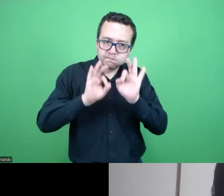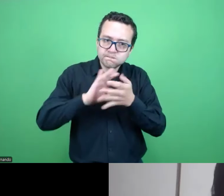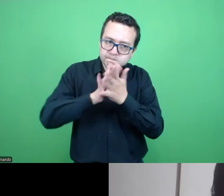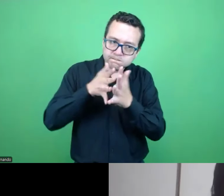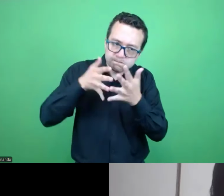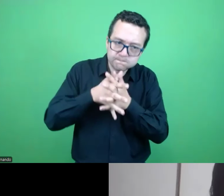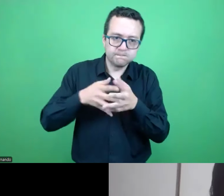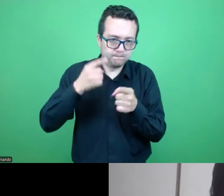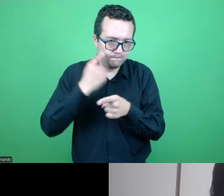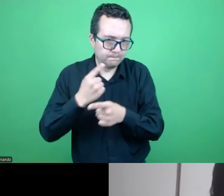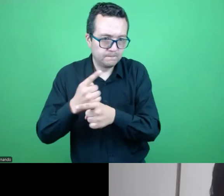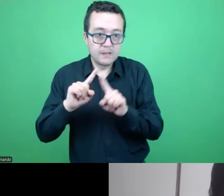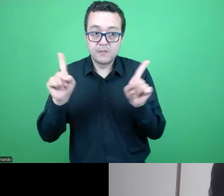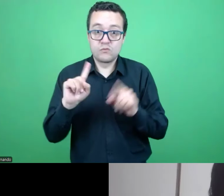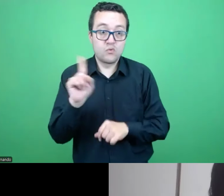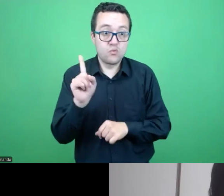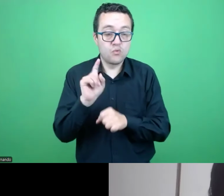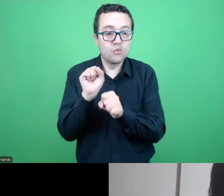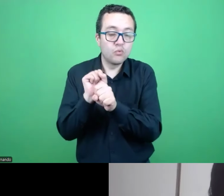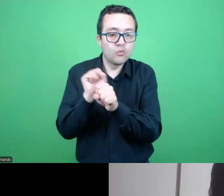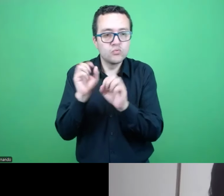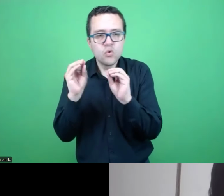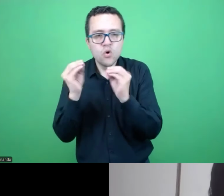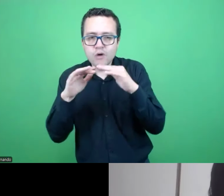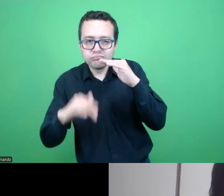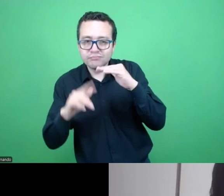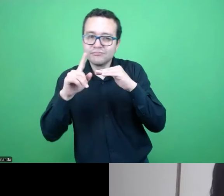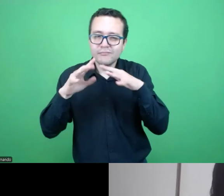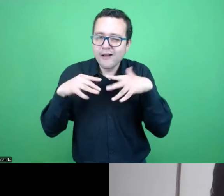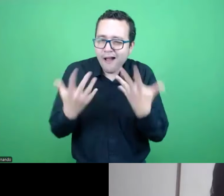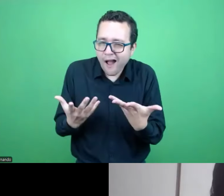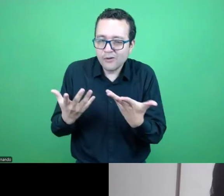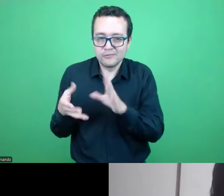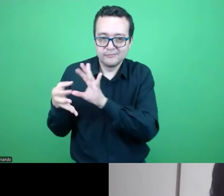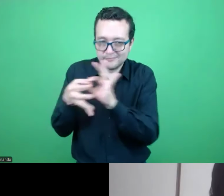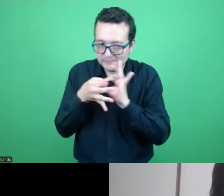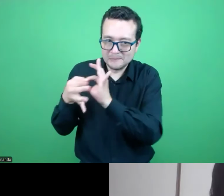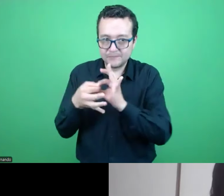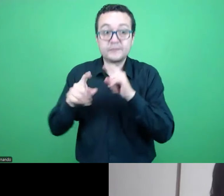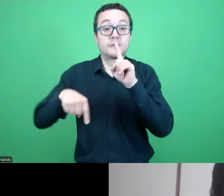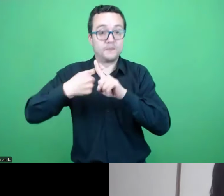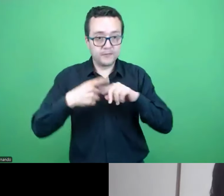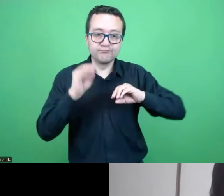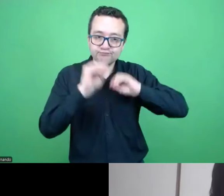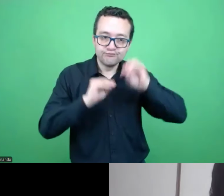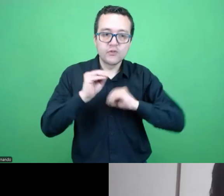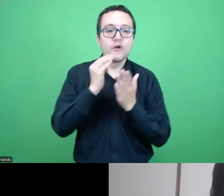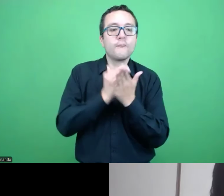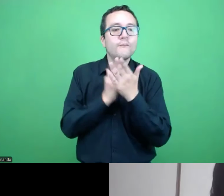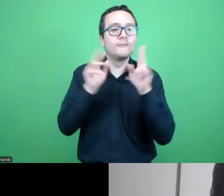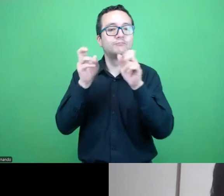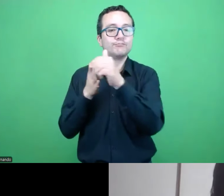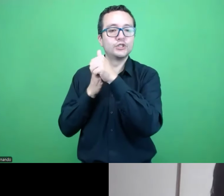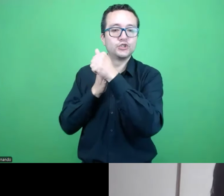programs are available. So this is too. Another important aspect was access to sexual reproductive health